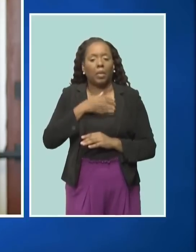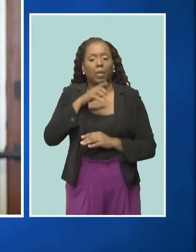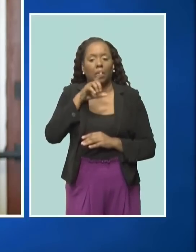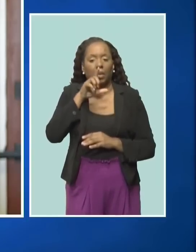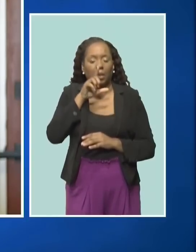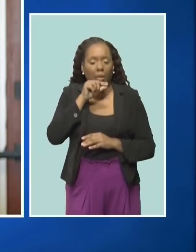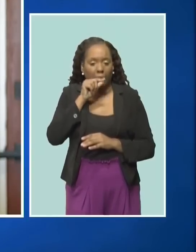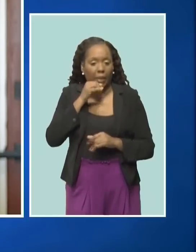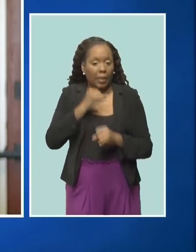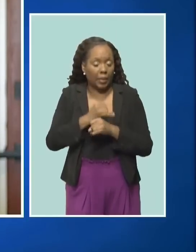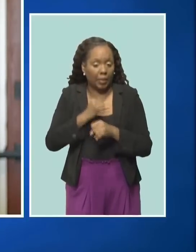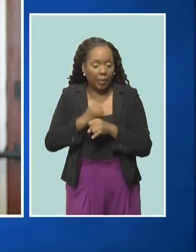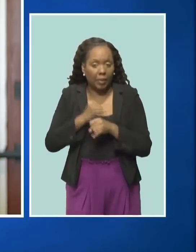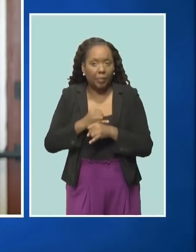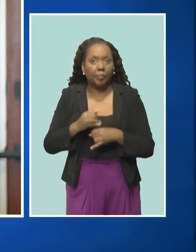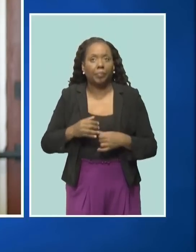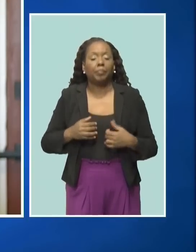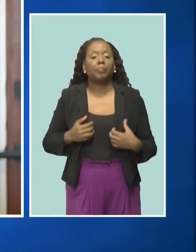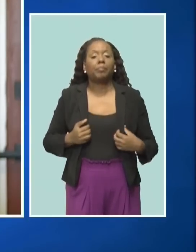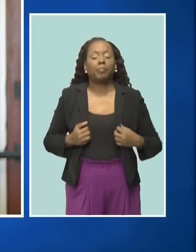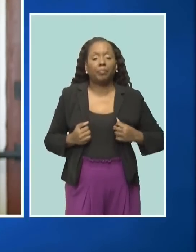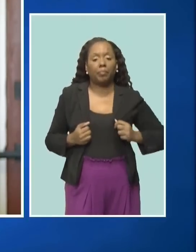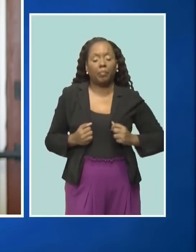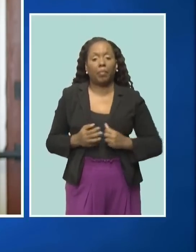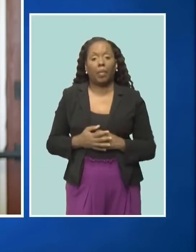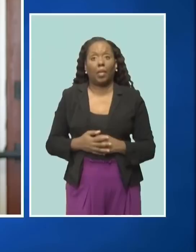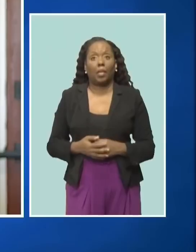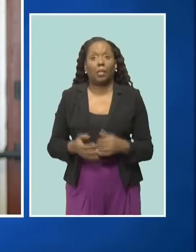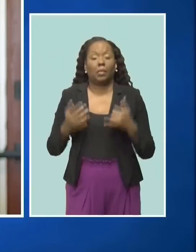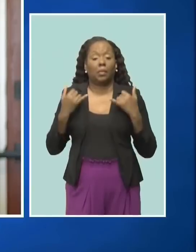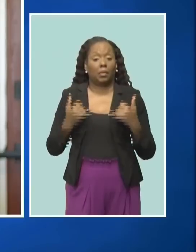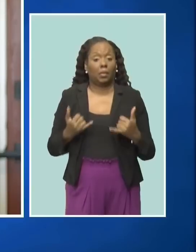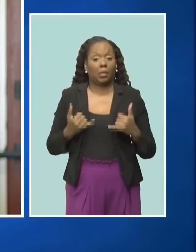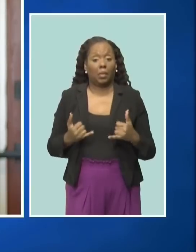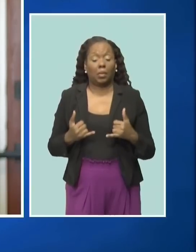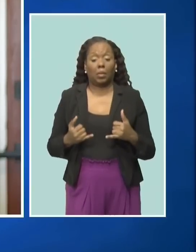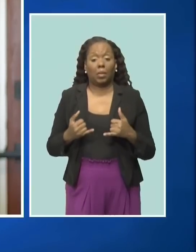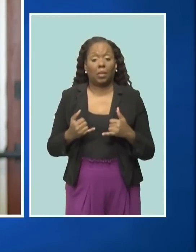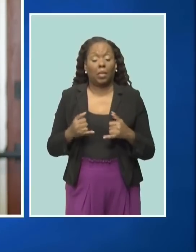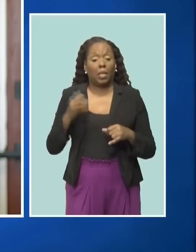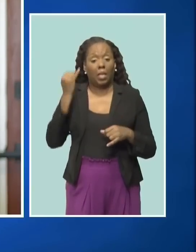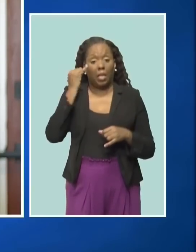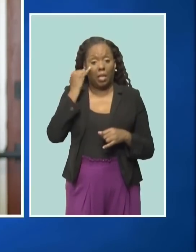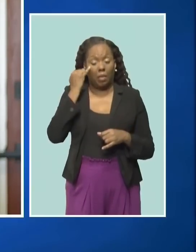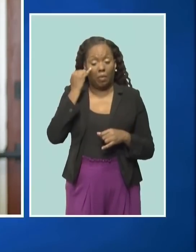the supermarkets, where shelves are at times empty